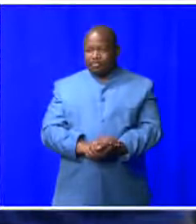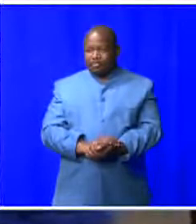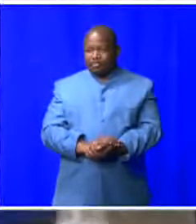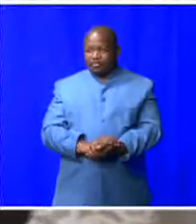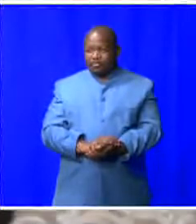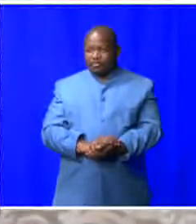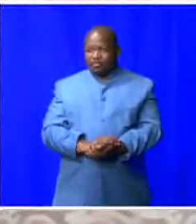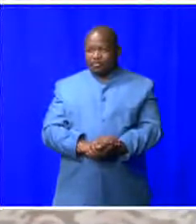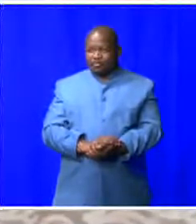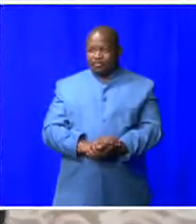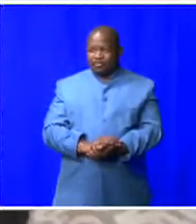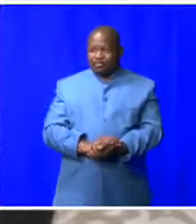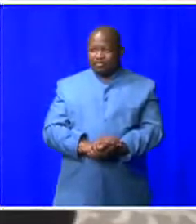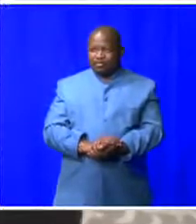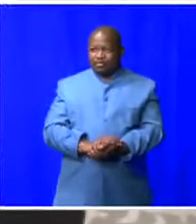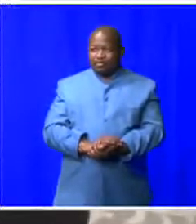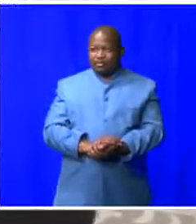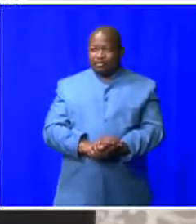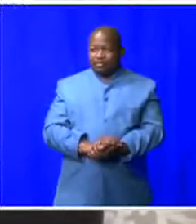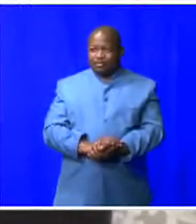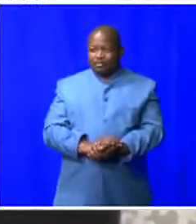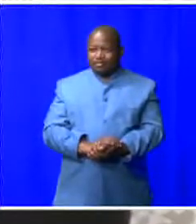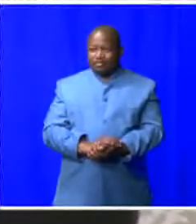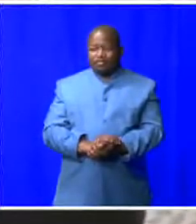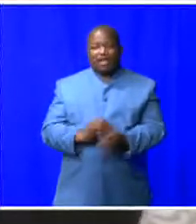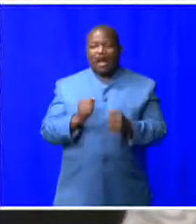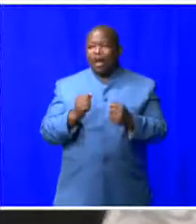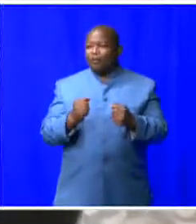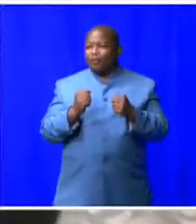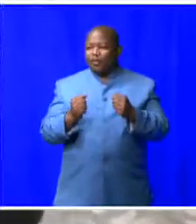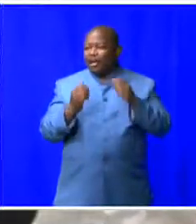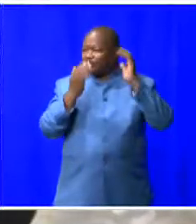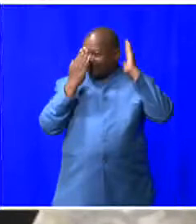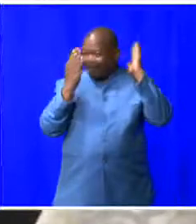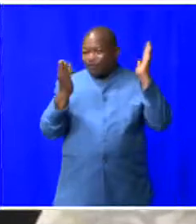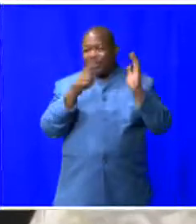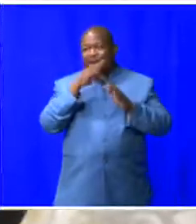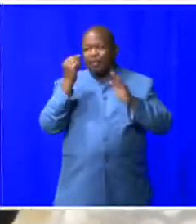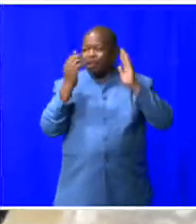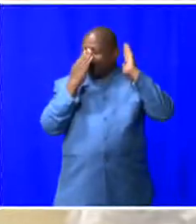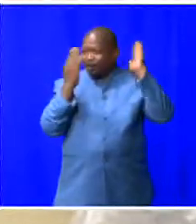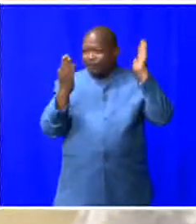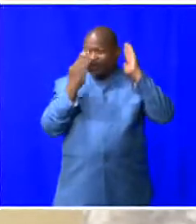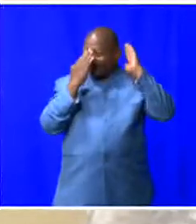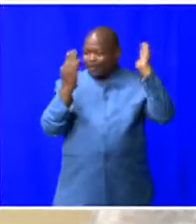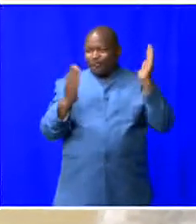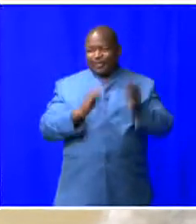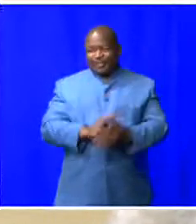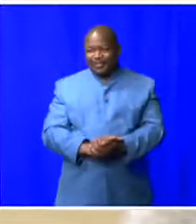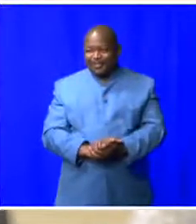Zamphalala David. Official mark. Zamphalala David. Official mark. Zamphalala David.